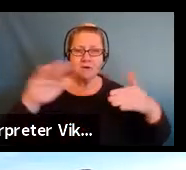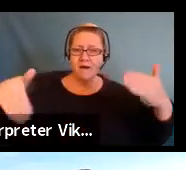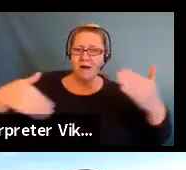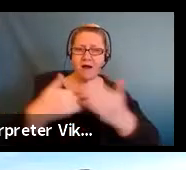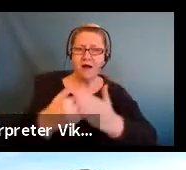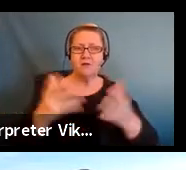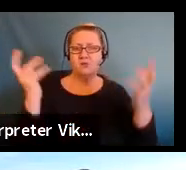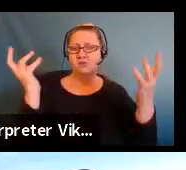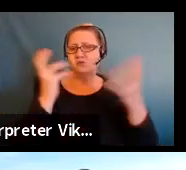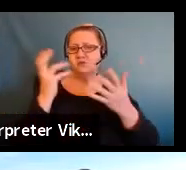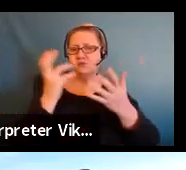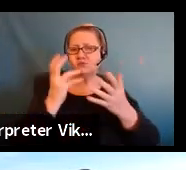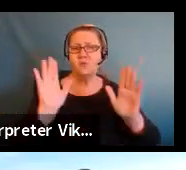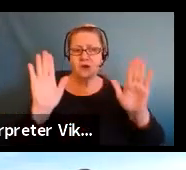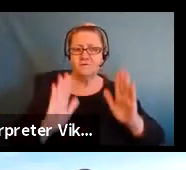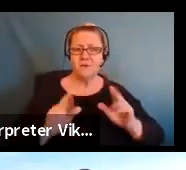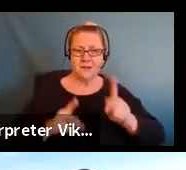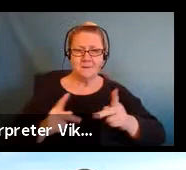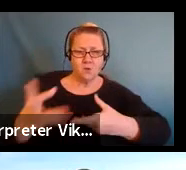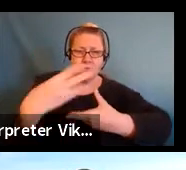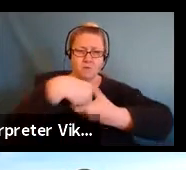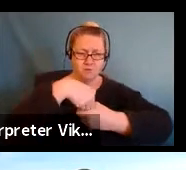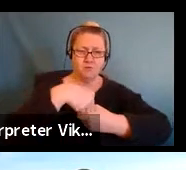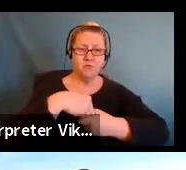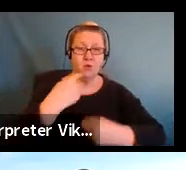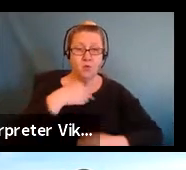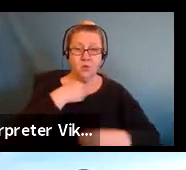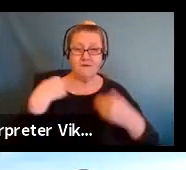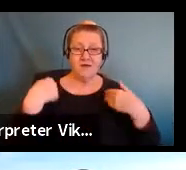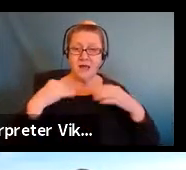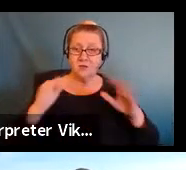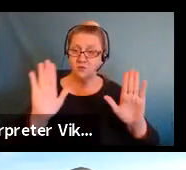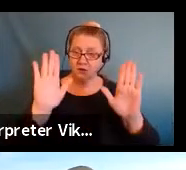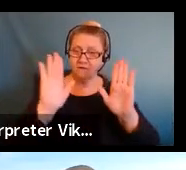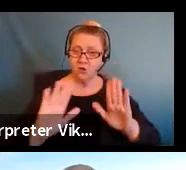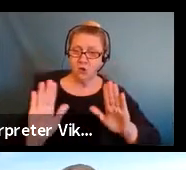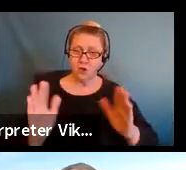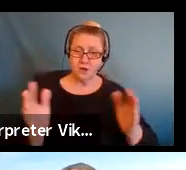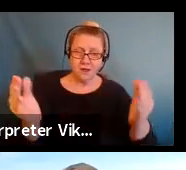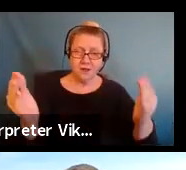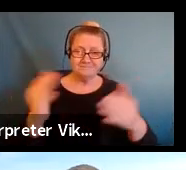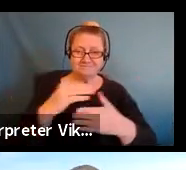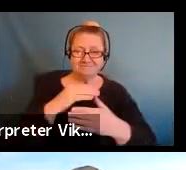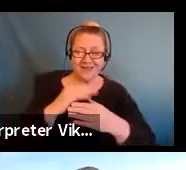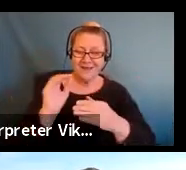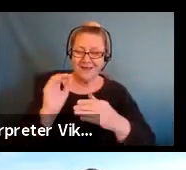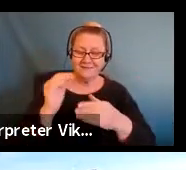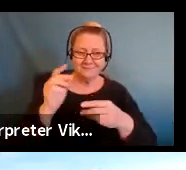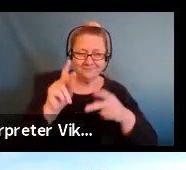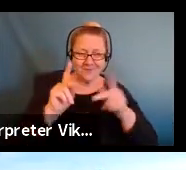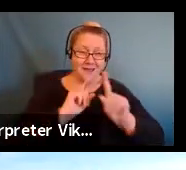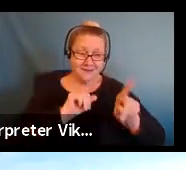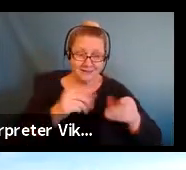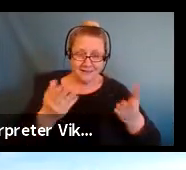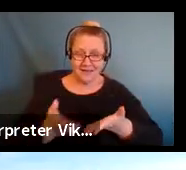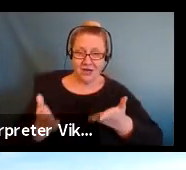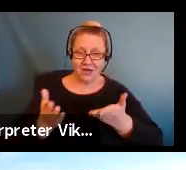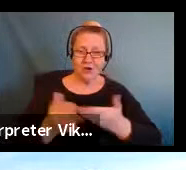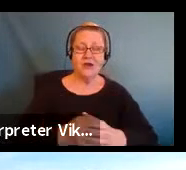amazing participation. We have had incredible attendance at these meetings, as well as really